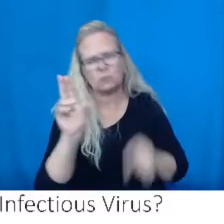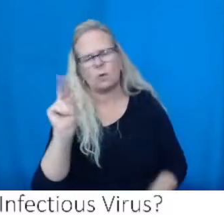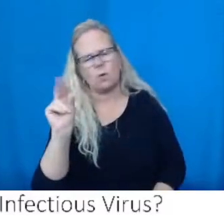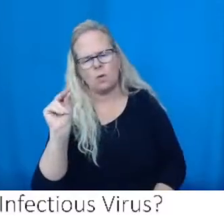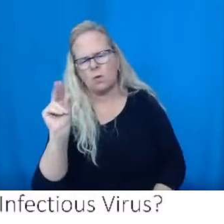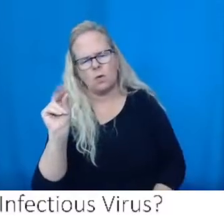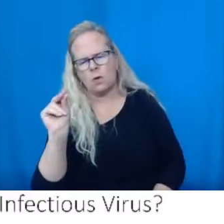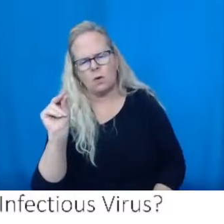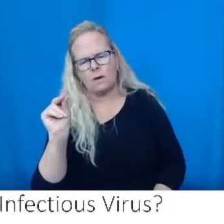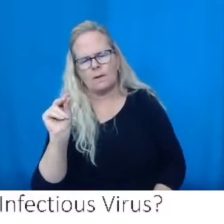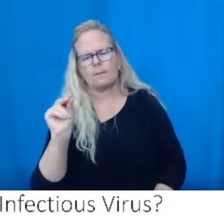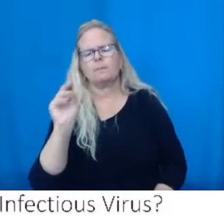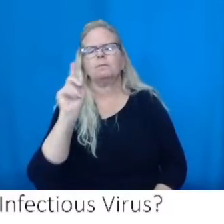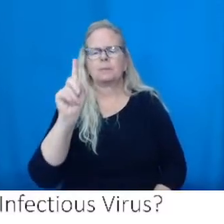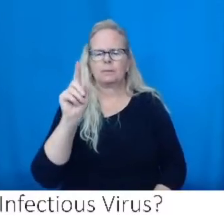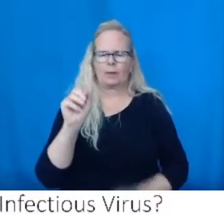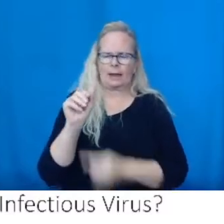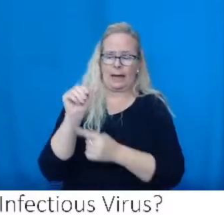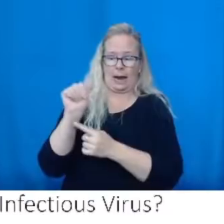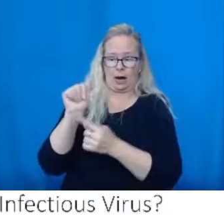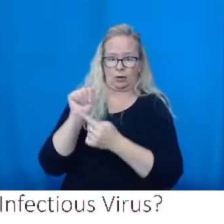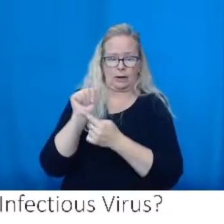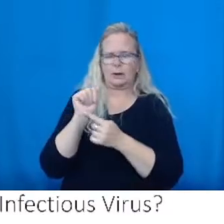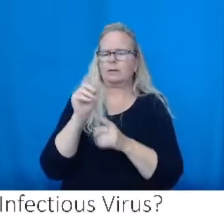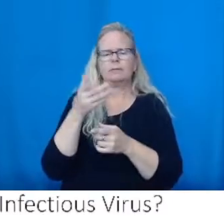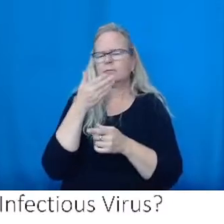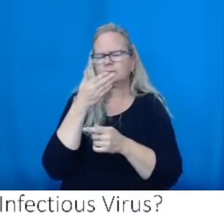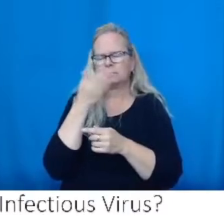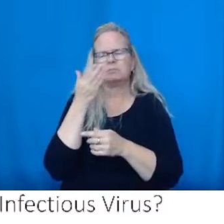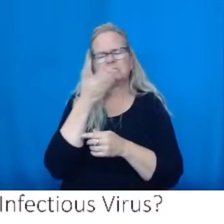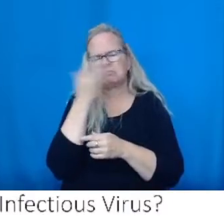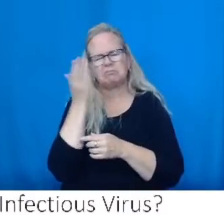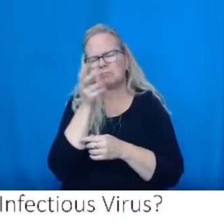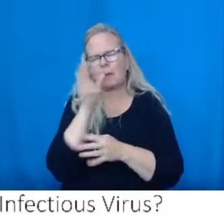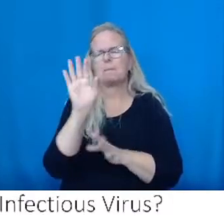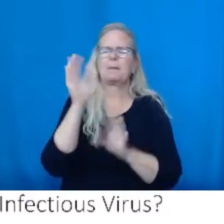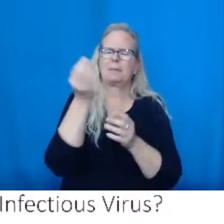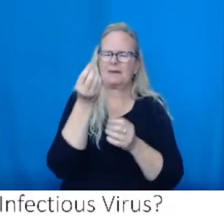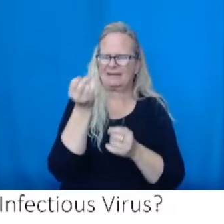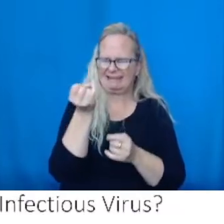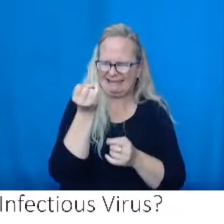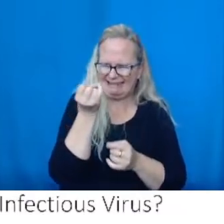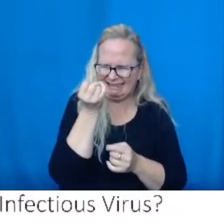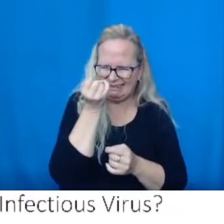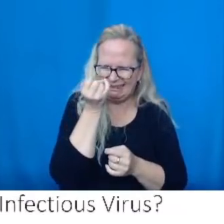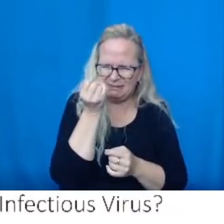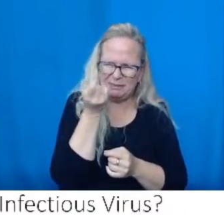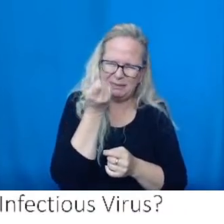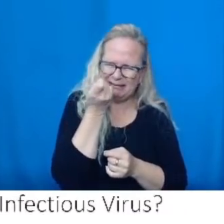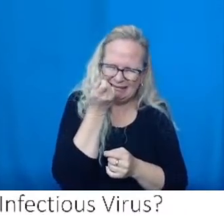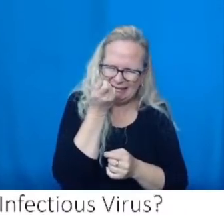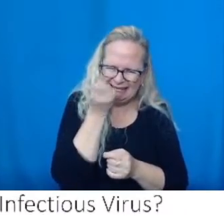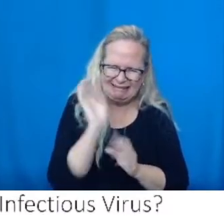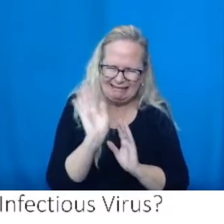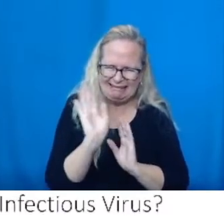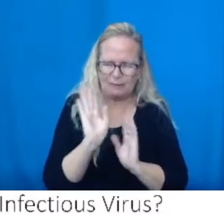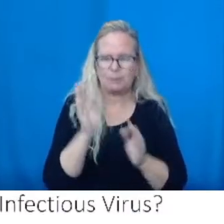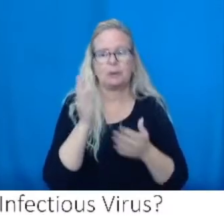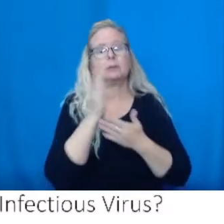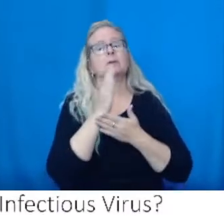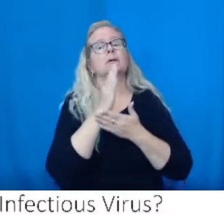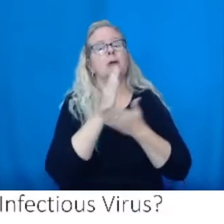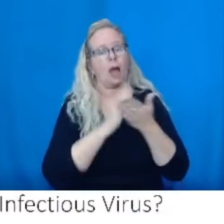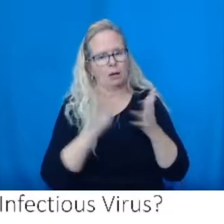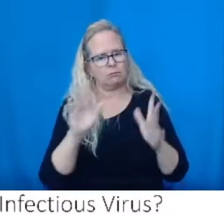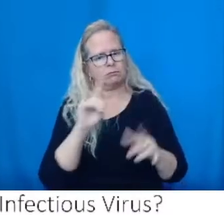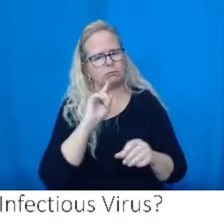in these fluids. But some of these particles absolutely contain viral material, and several studies have now successfully cultured infectious